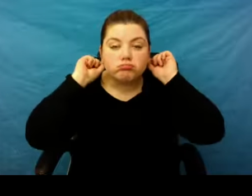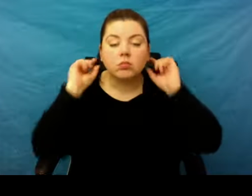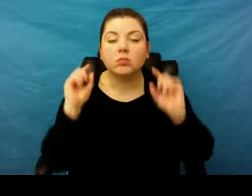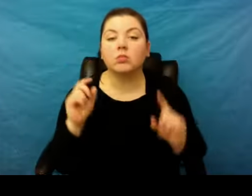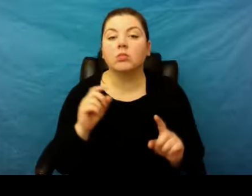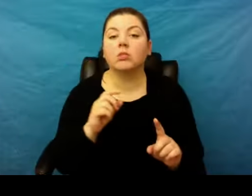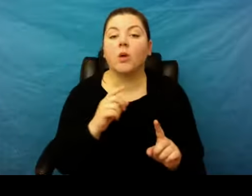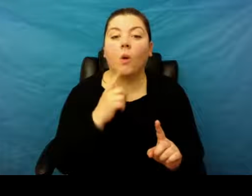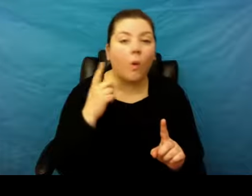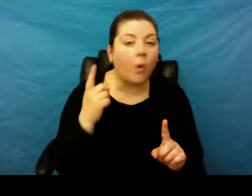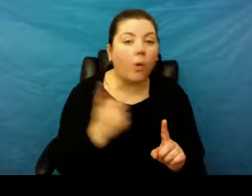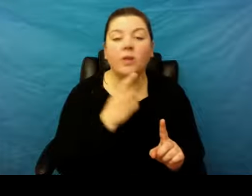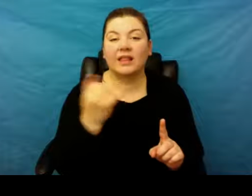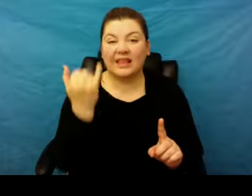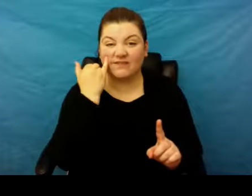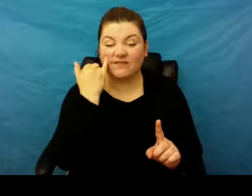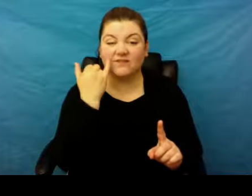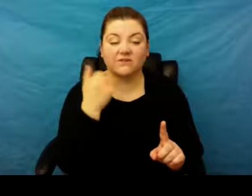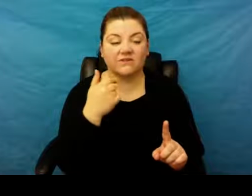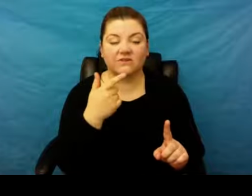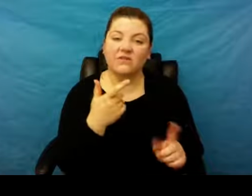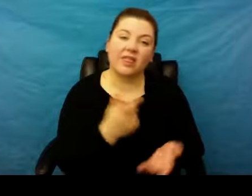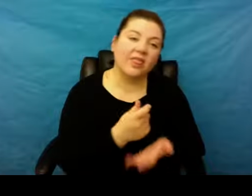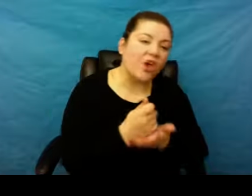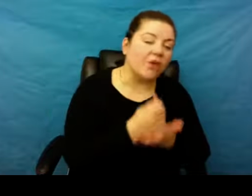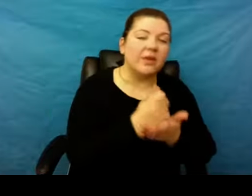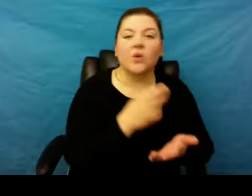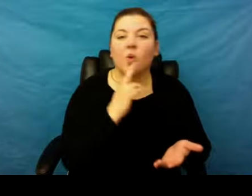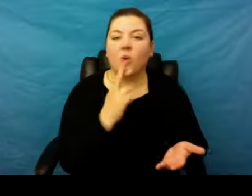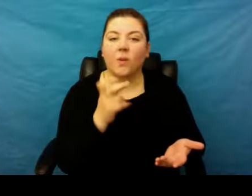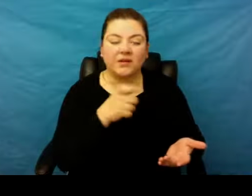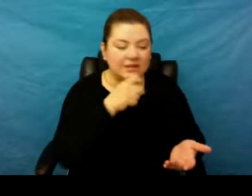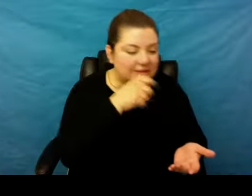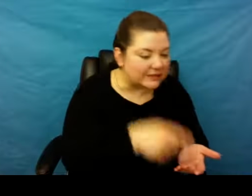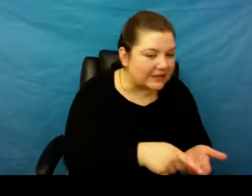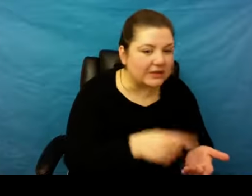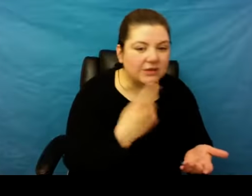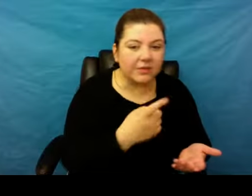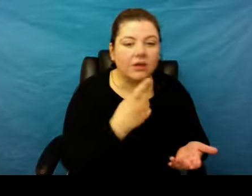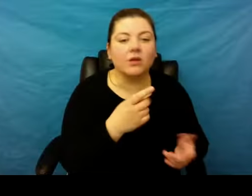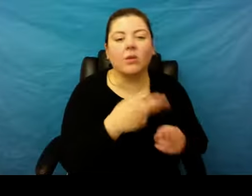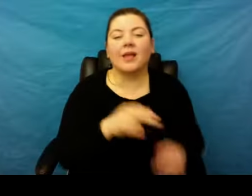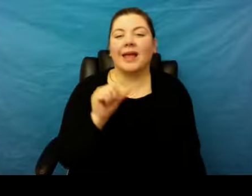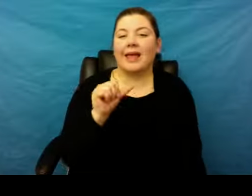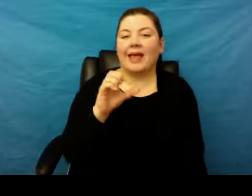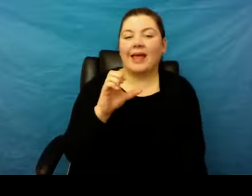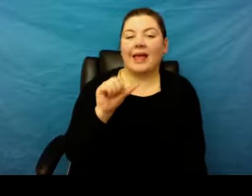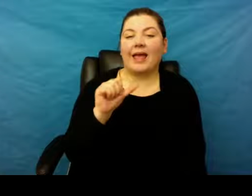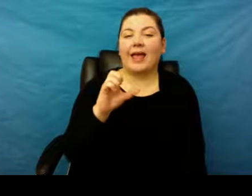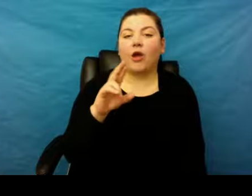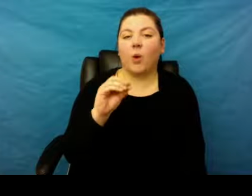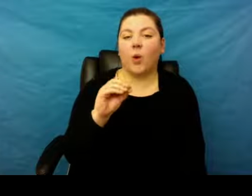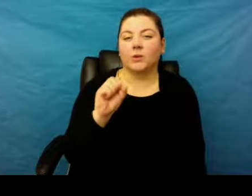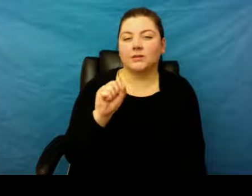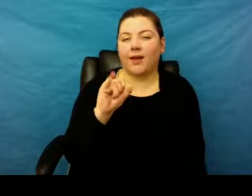Only when they're doing things that are going to make them have to get secretions out or spit, which is called an aerosolizing procedure, are we